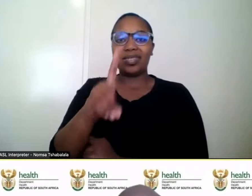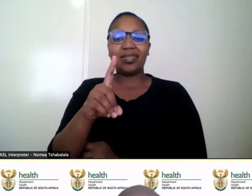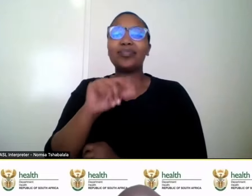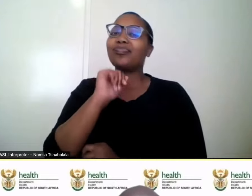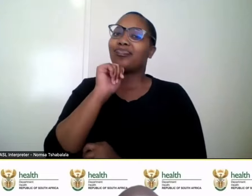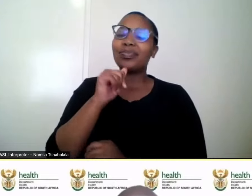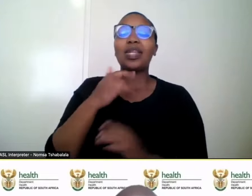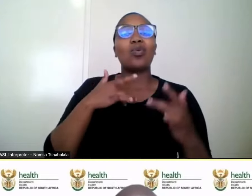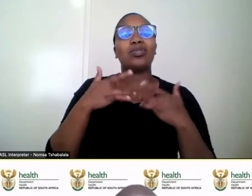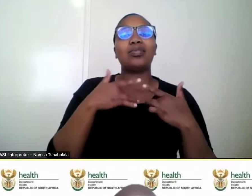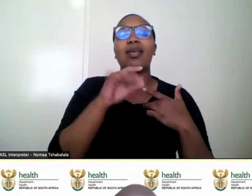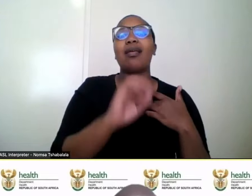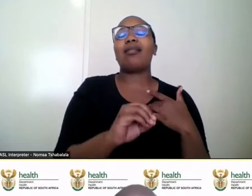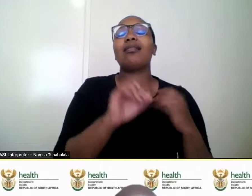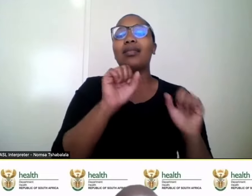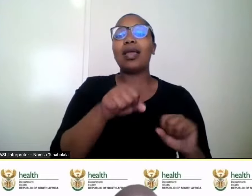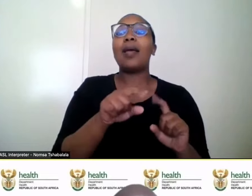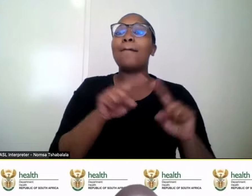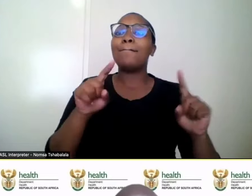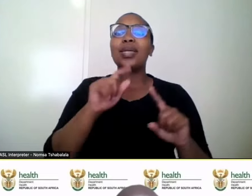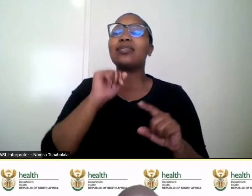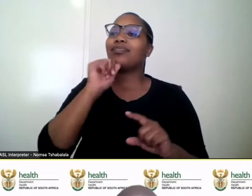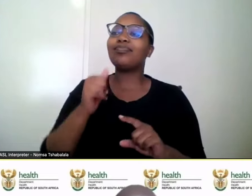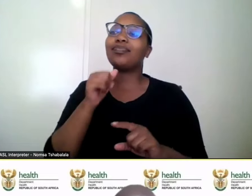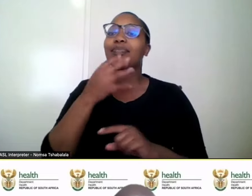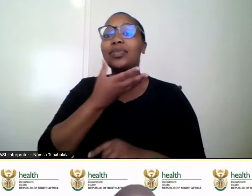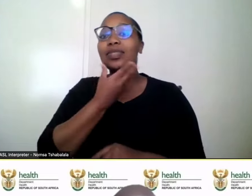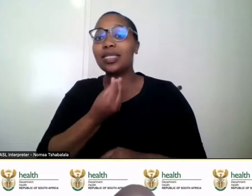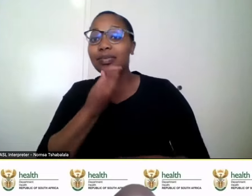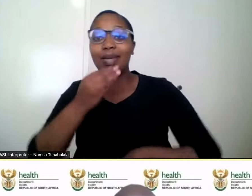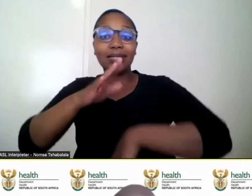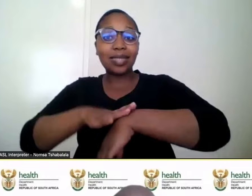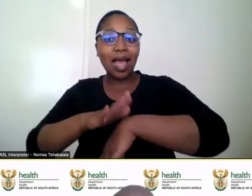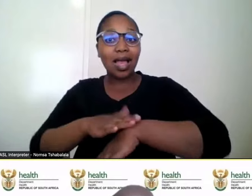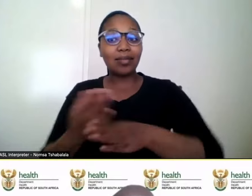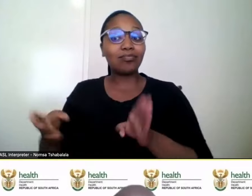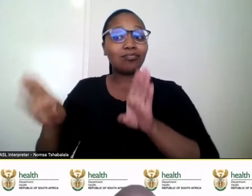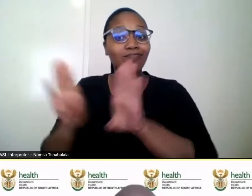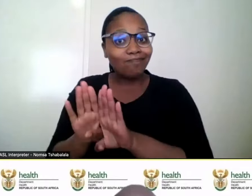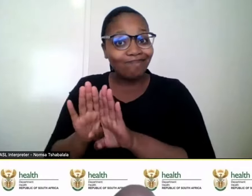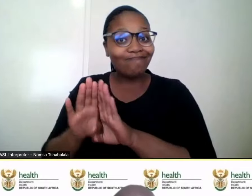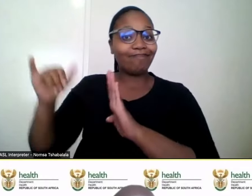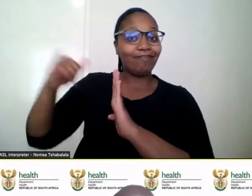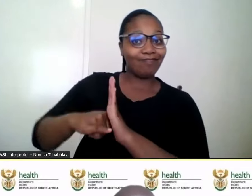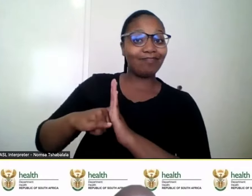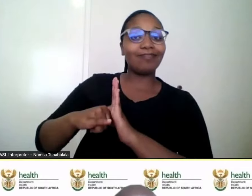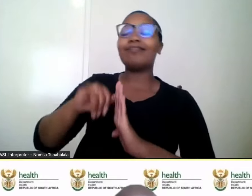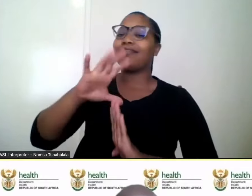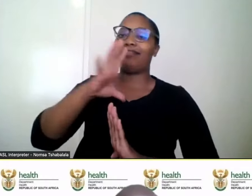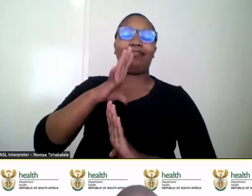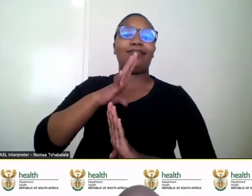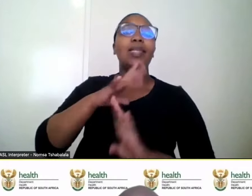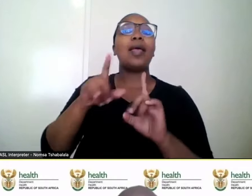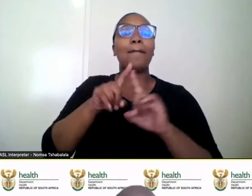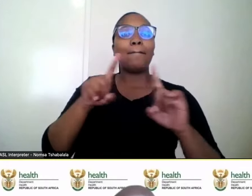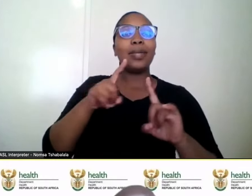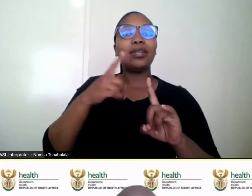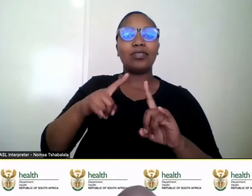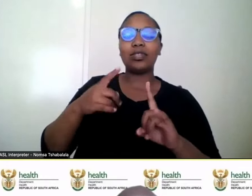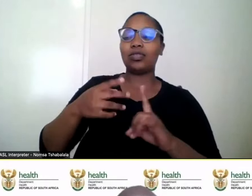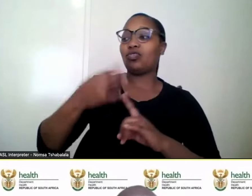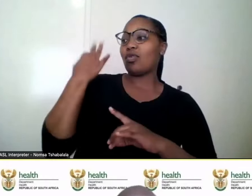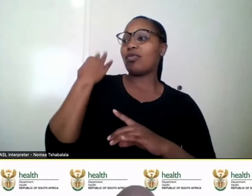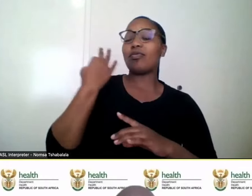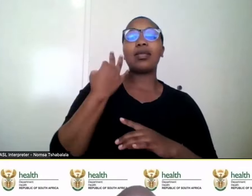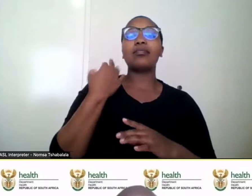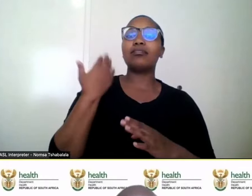Christmas, as I've said, these are matters which we're going to discuss. What kind of measures we have learned a lot from the previous 3 waves. So we'll